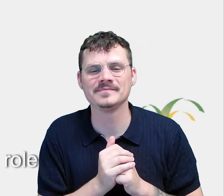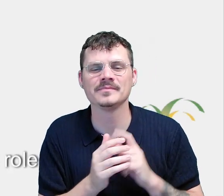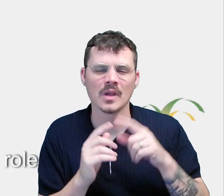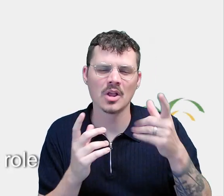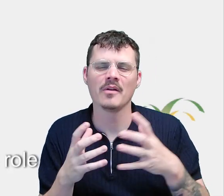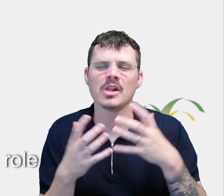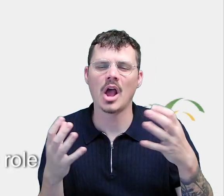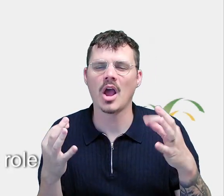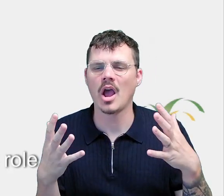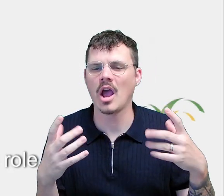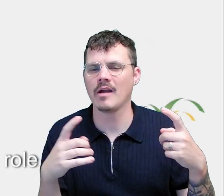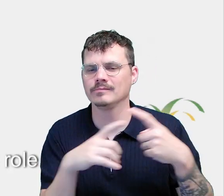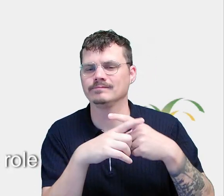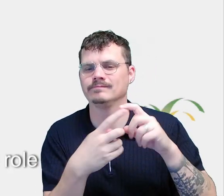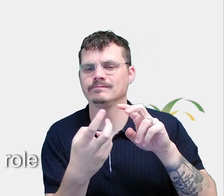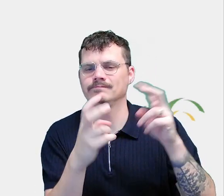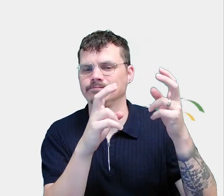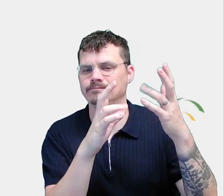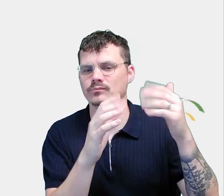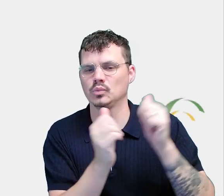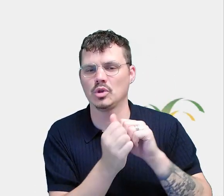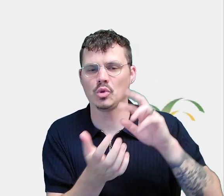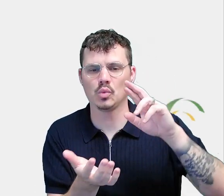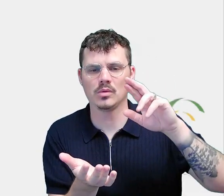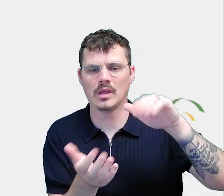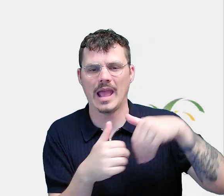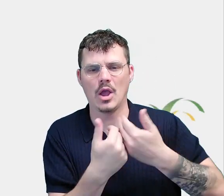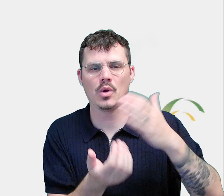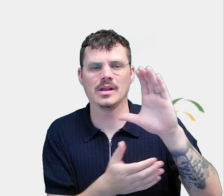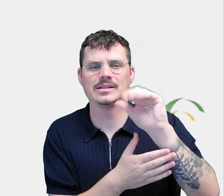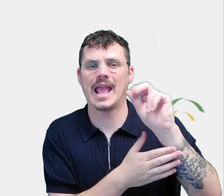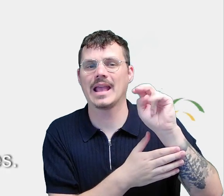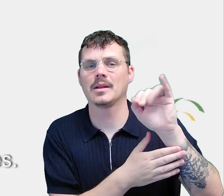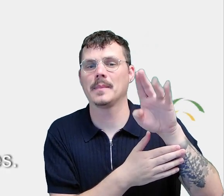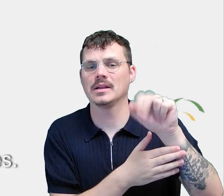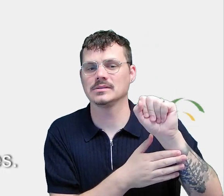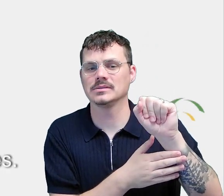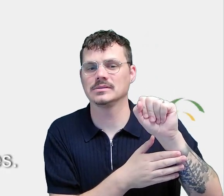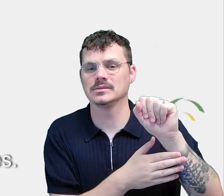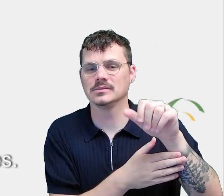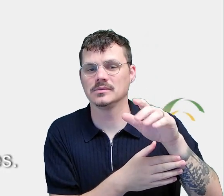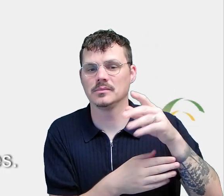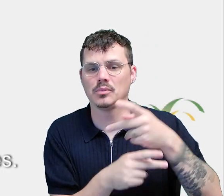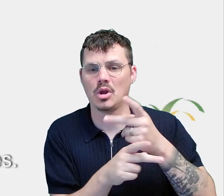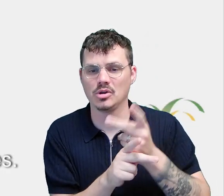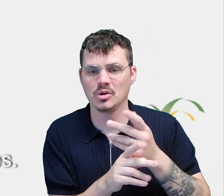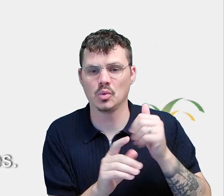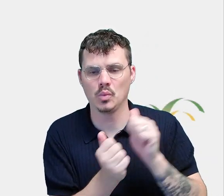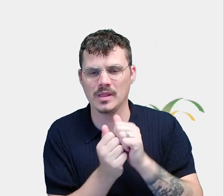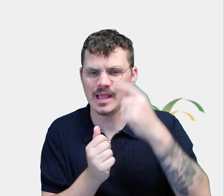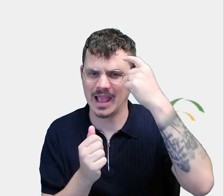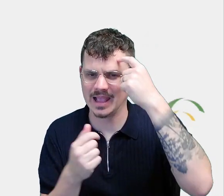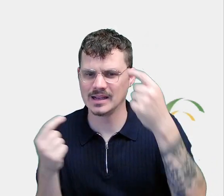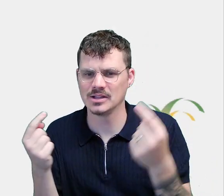There's a lot of controversy about the role of cannabis products in people with head